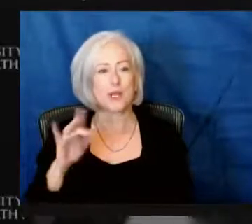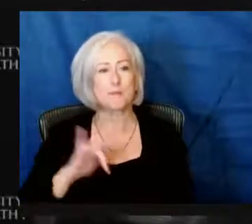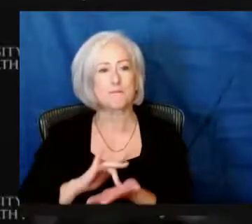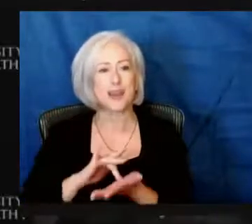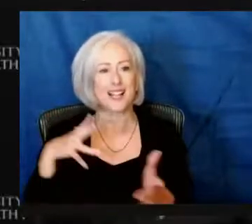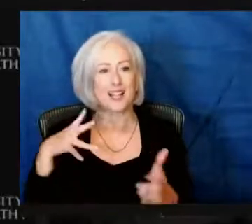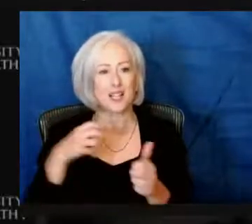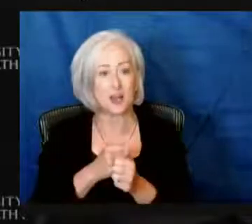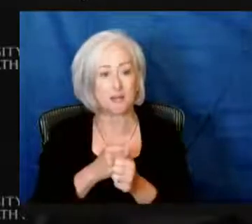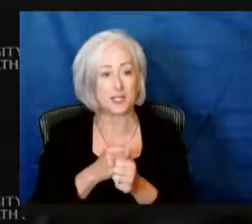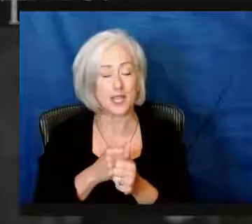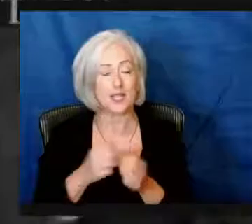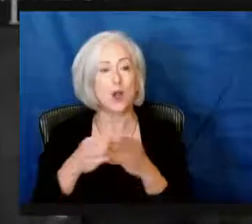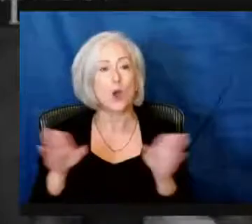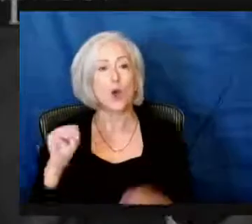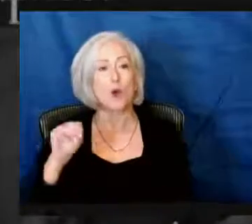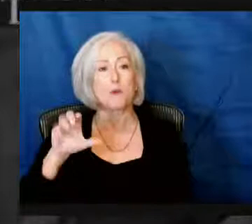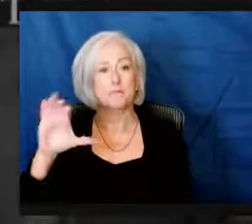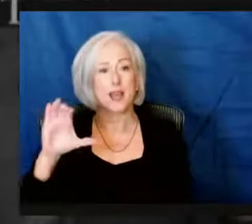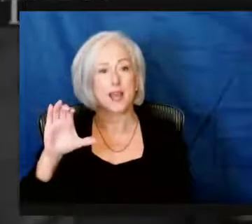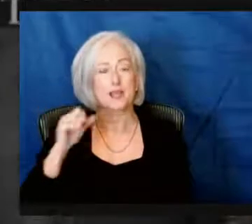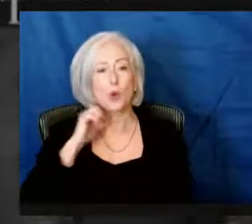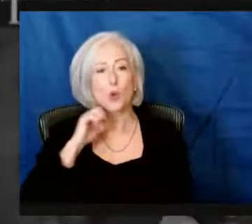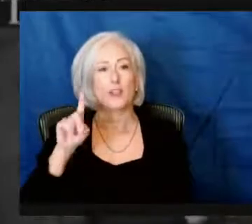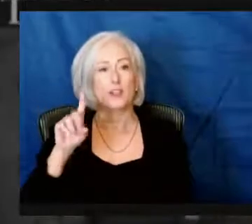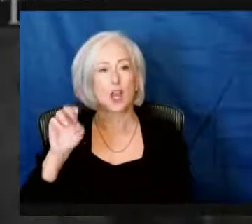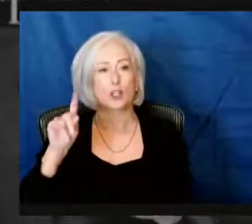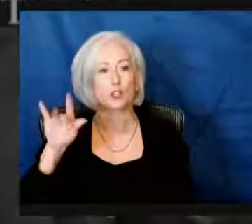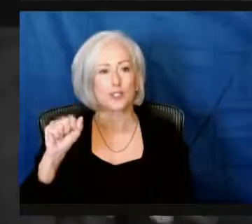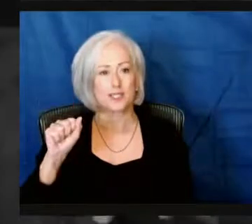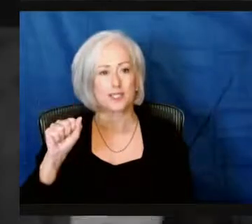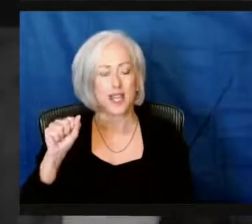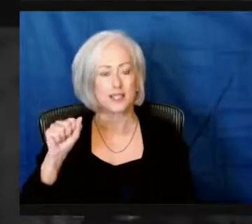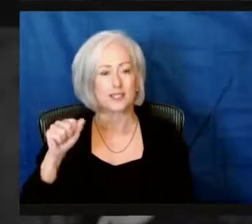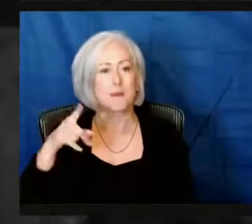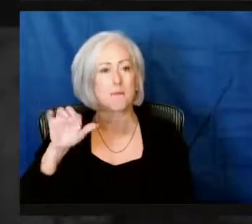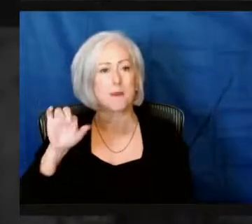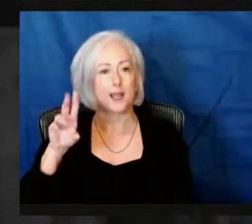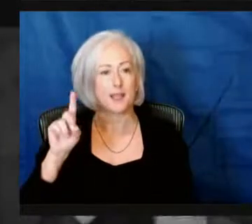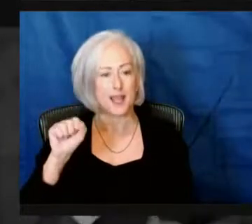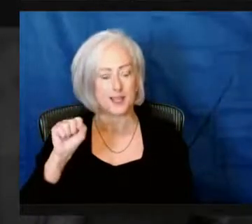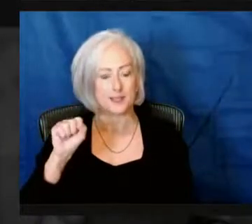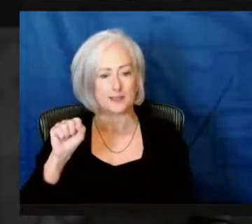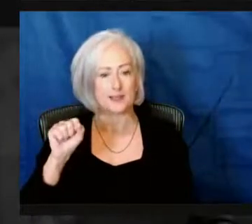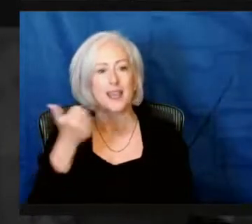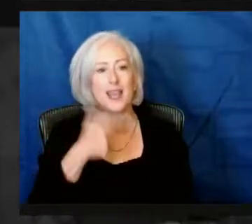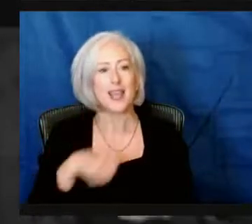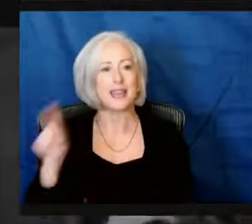Mics with Dr. Stites podcast. Now, everywhere podcasts are available.